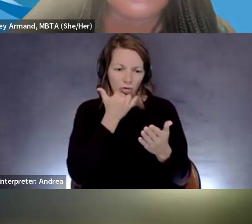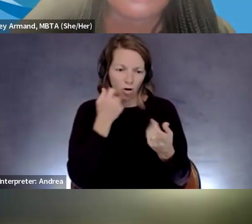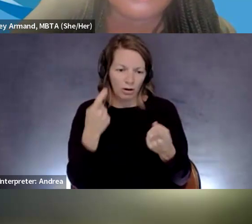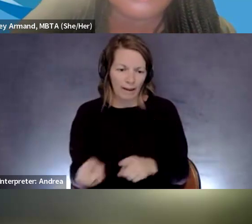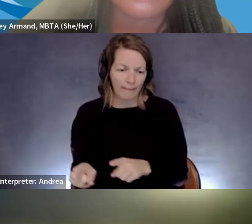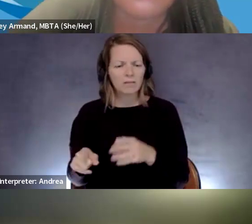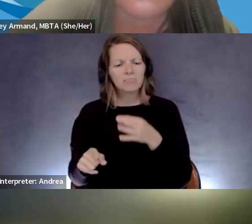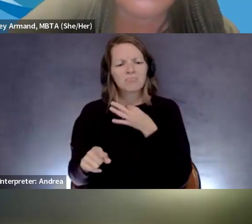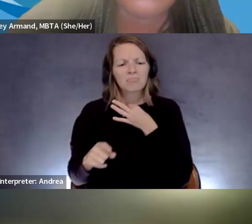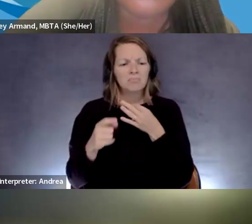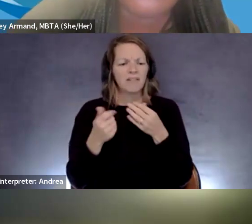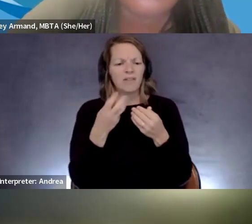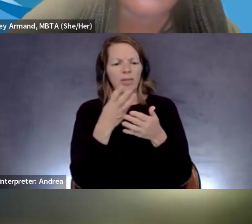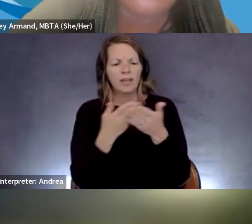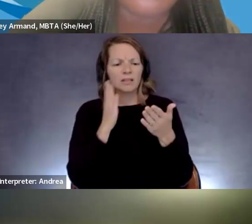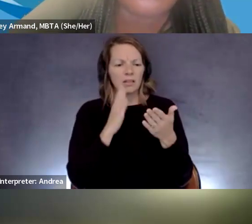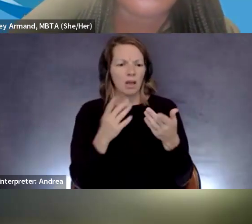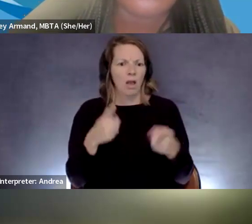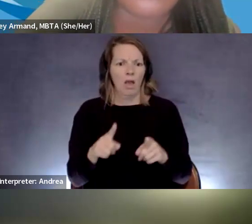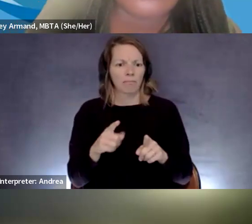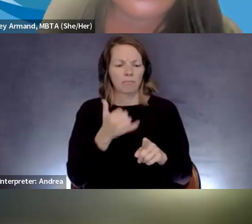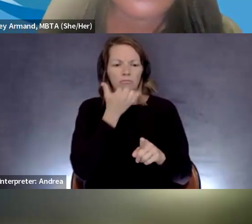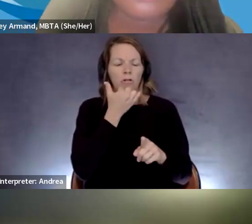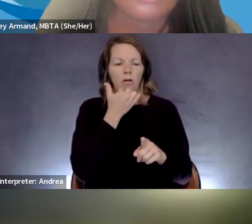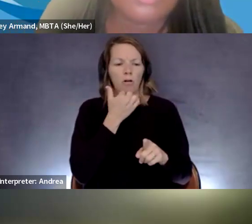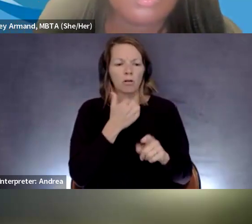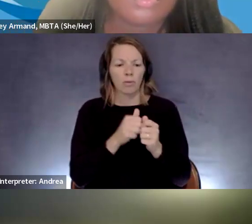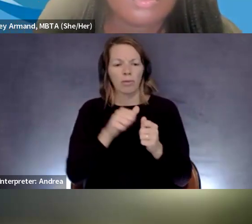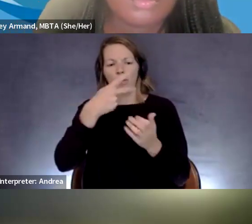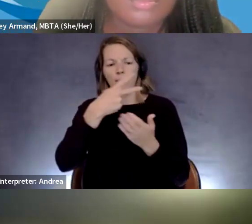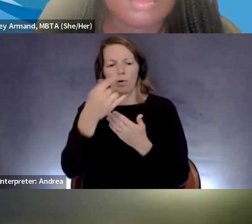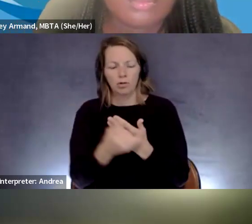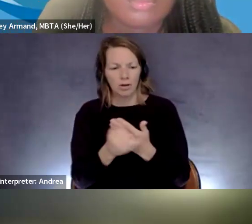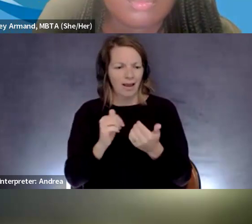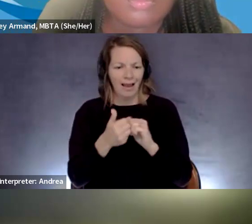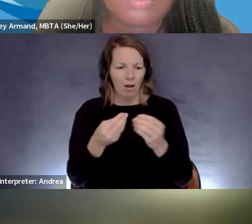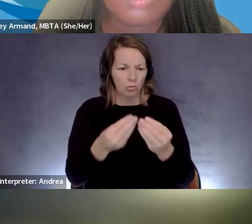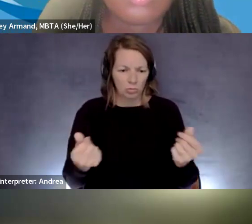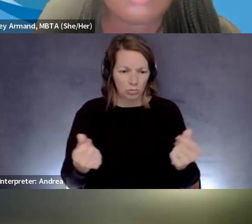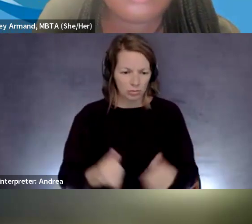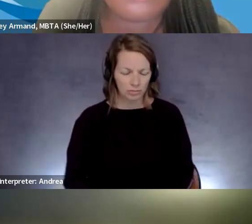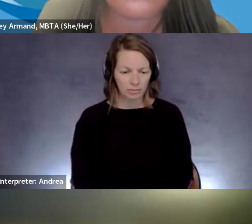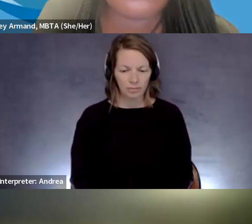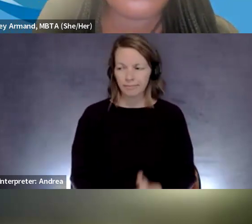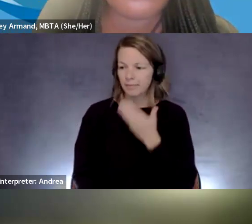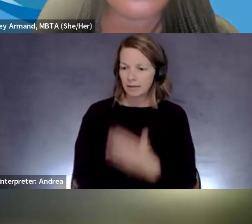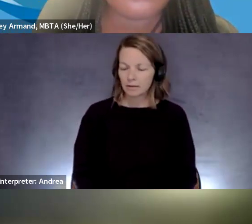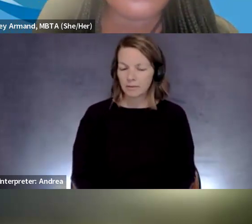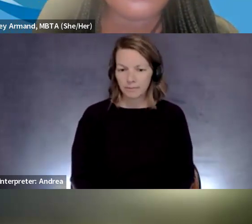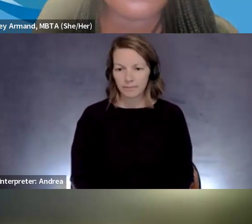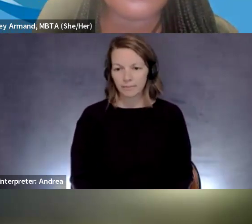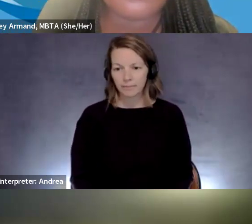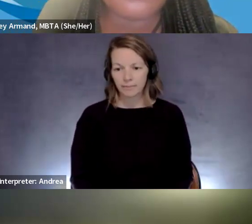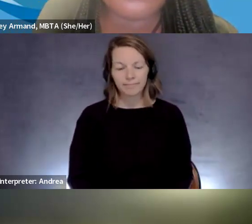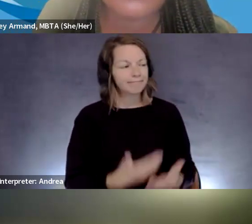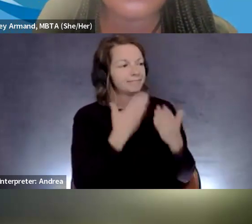give an example of a couple of things that went south and how you addressed them. Thanks. Excellent. Thank you,